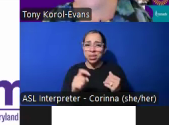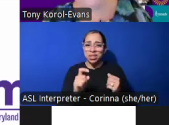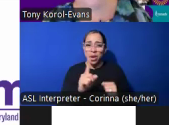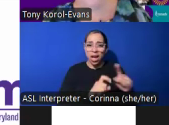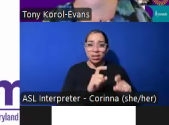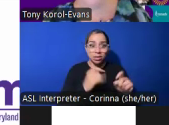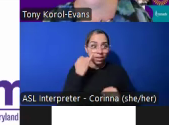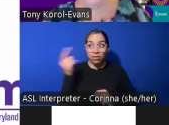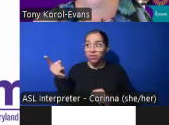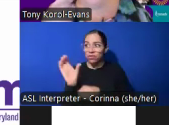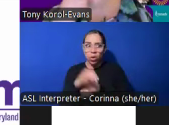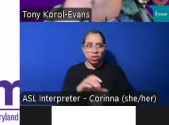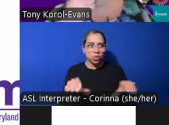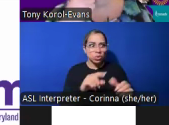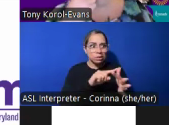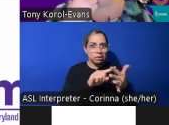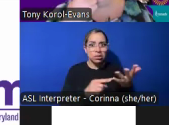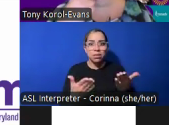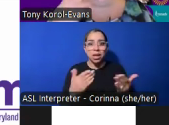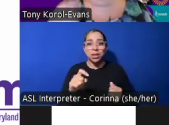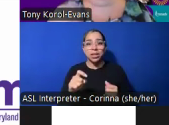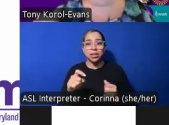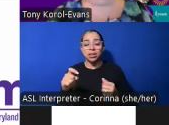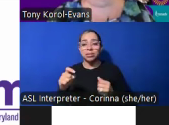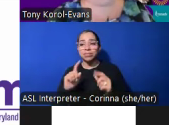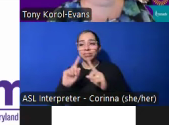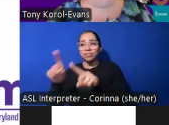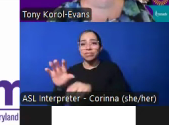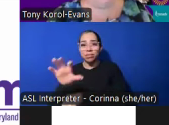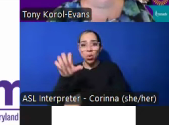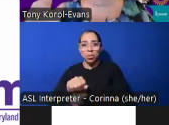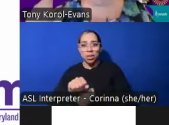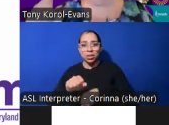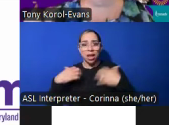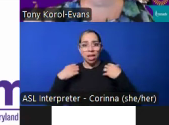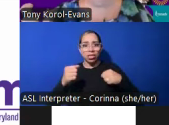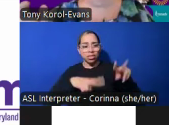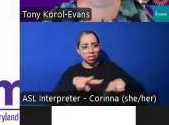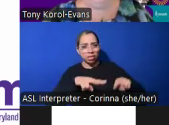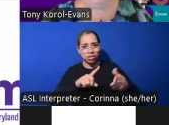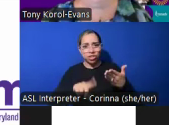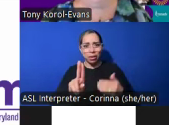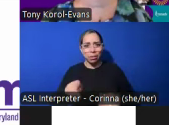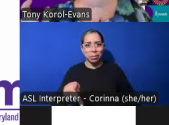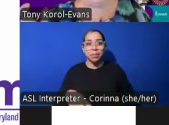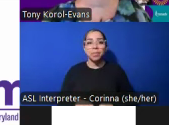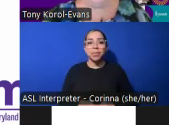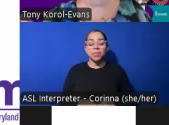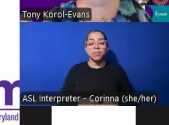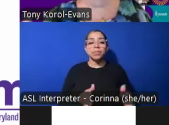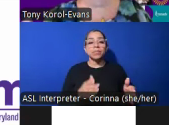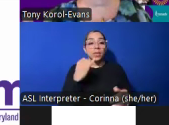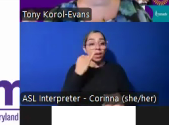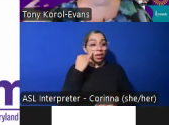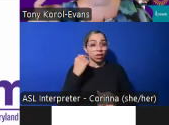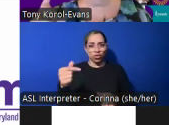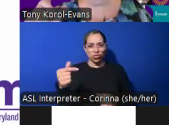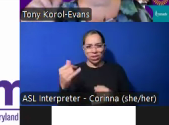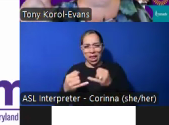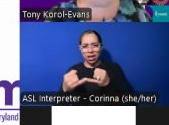right? And what do you think would happen if you told them you were in pain? This is going to tell you the level of psychological